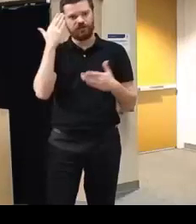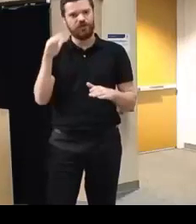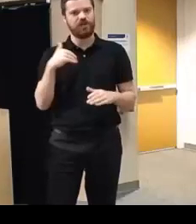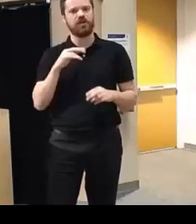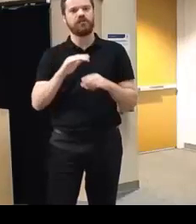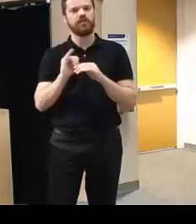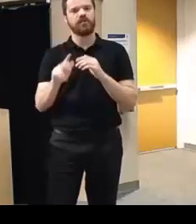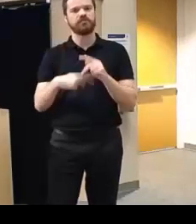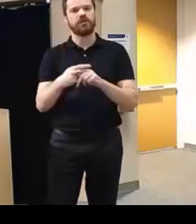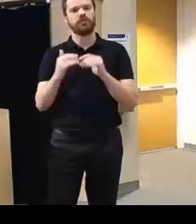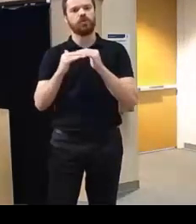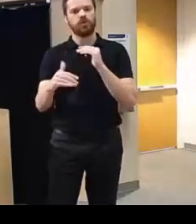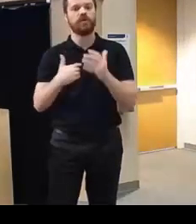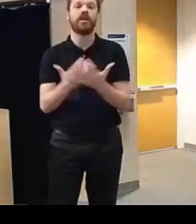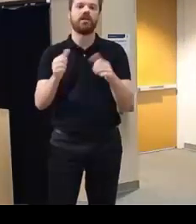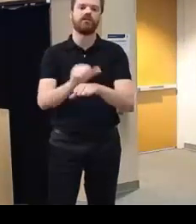to be done